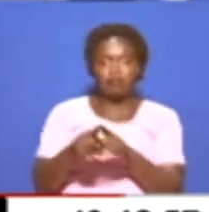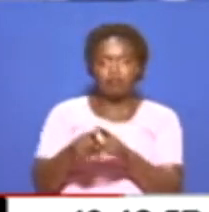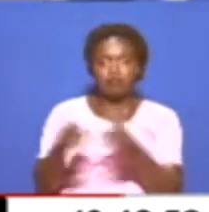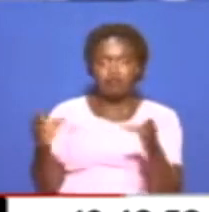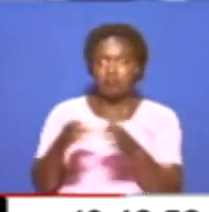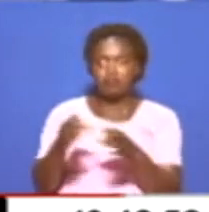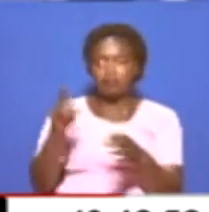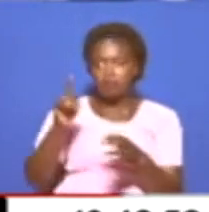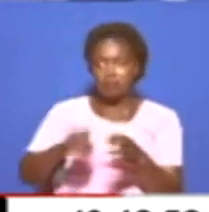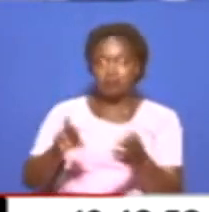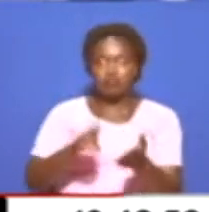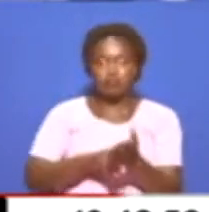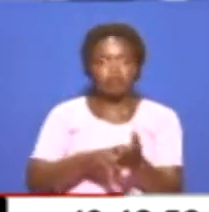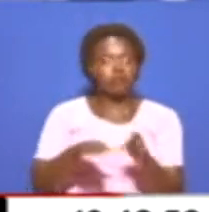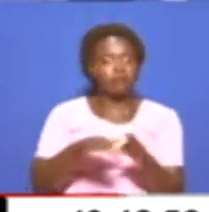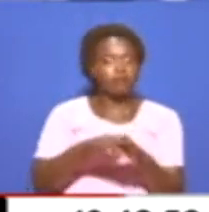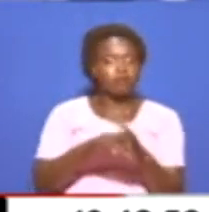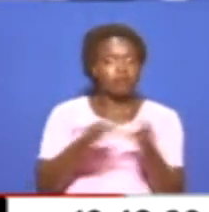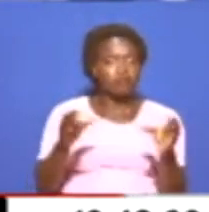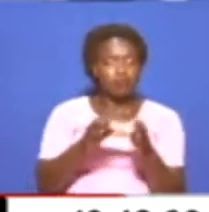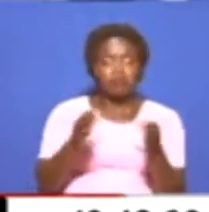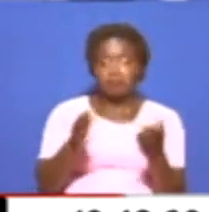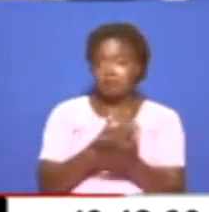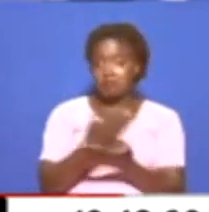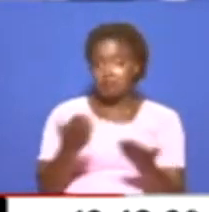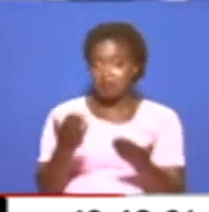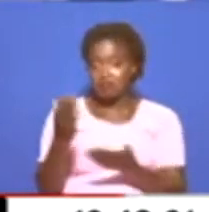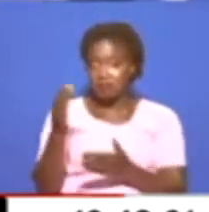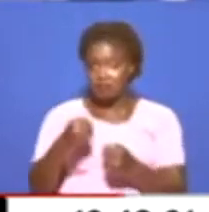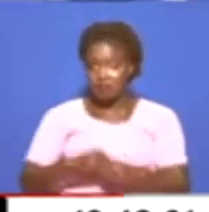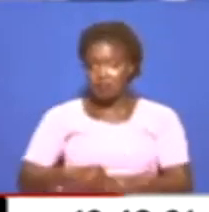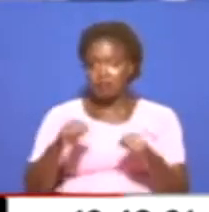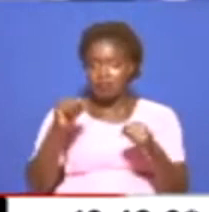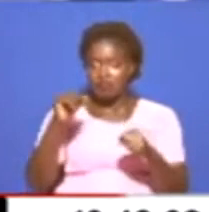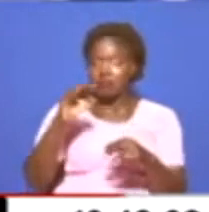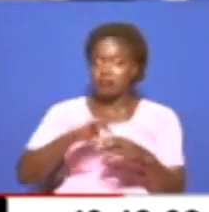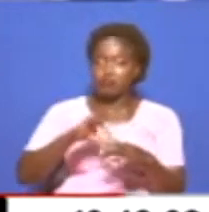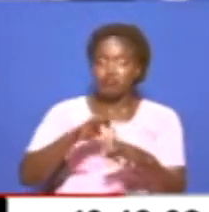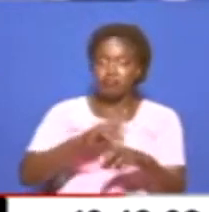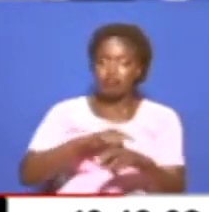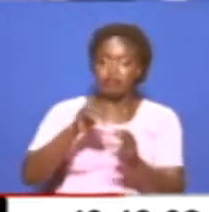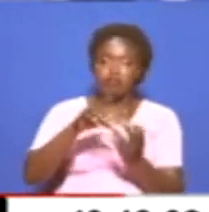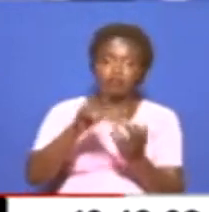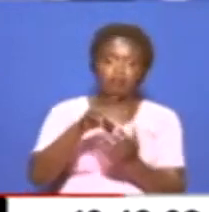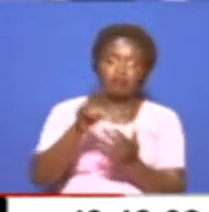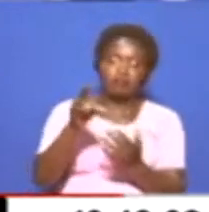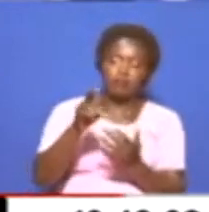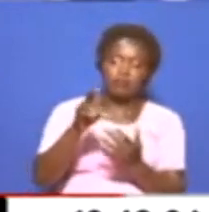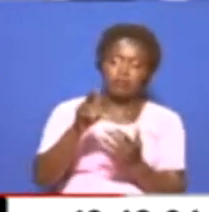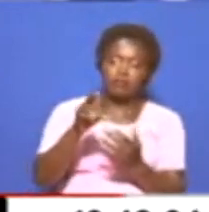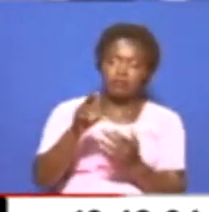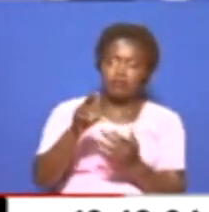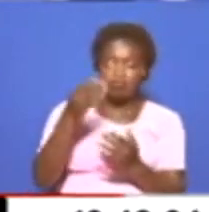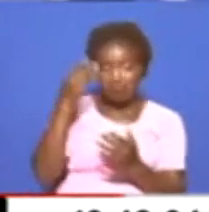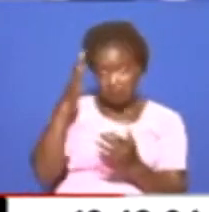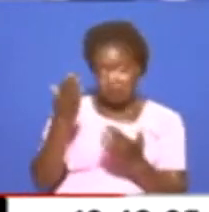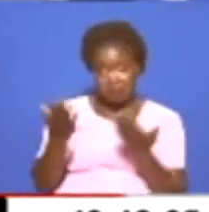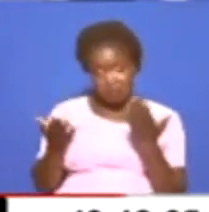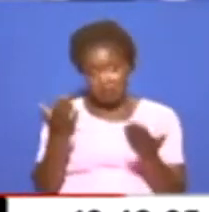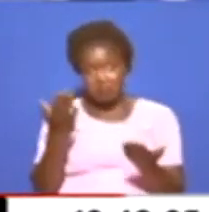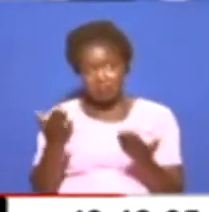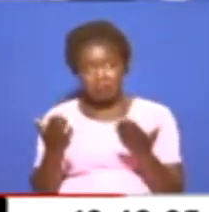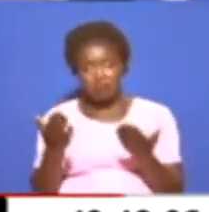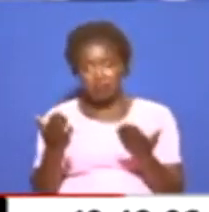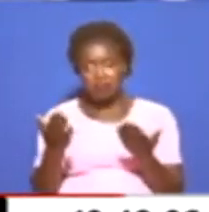registered member of a certain party to be able to vote during nominations. I don't know, Wakili maybe is going